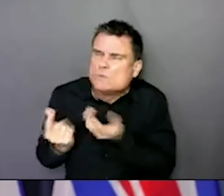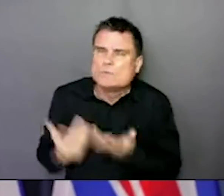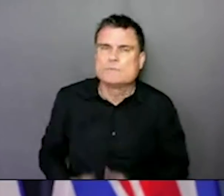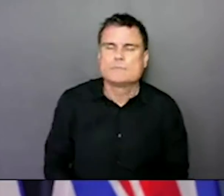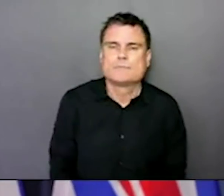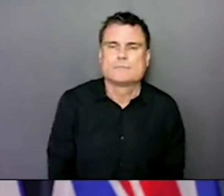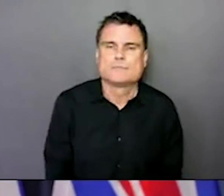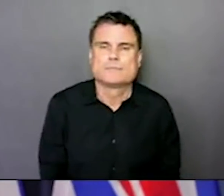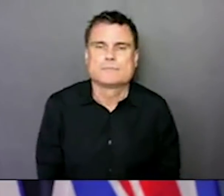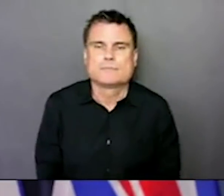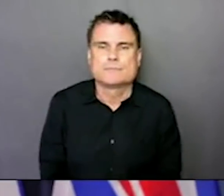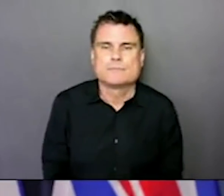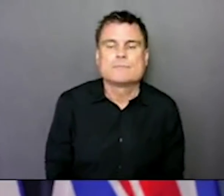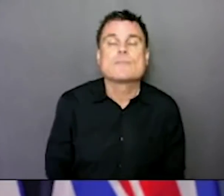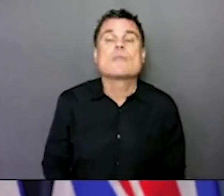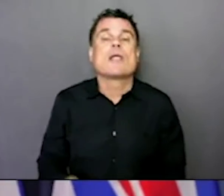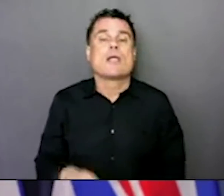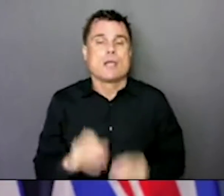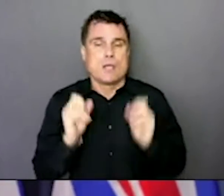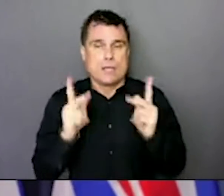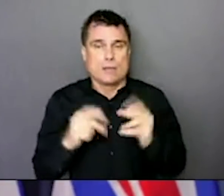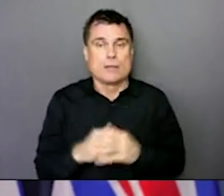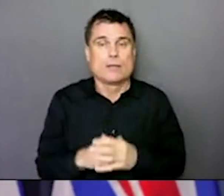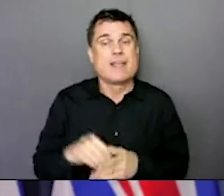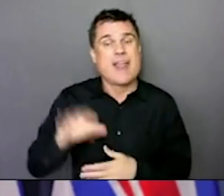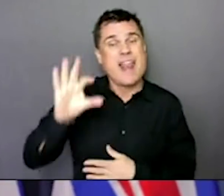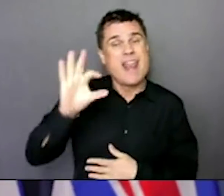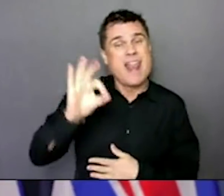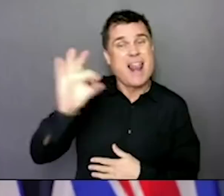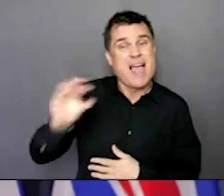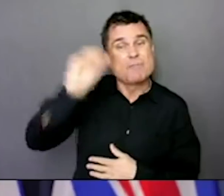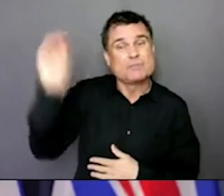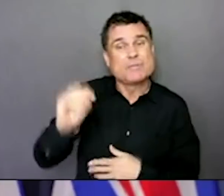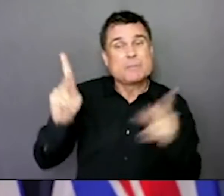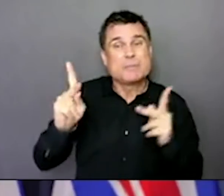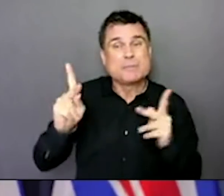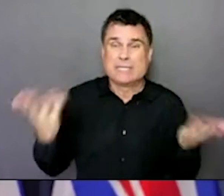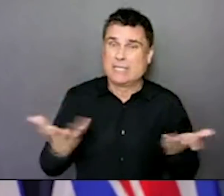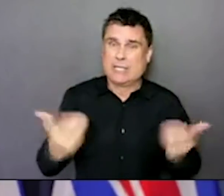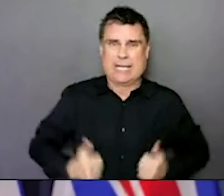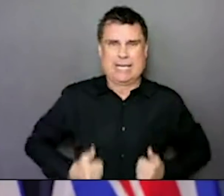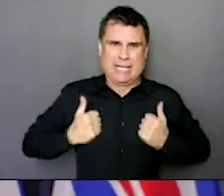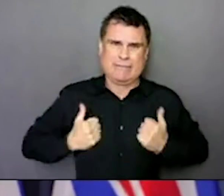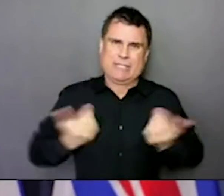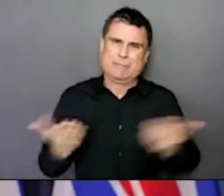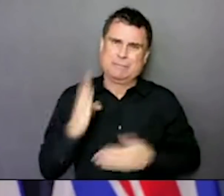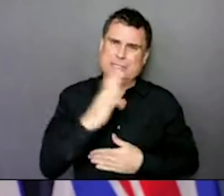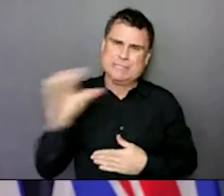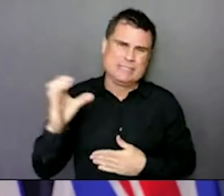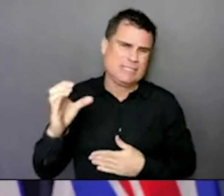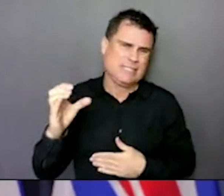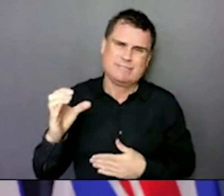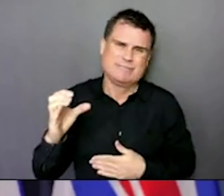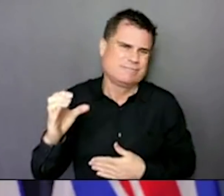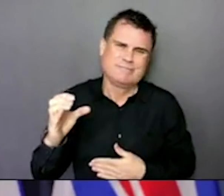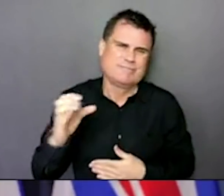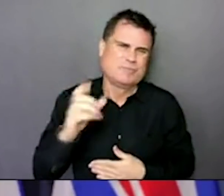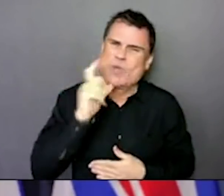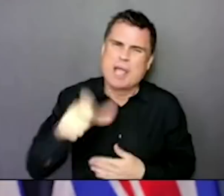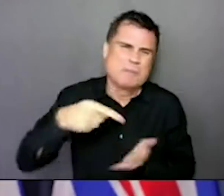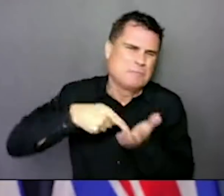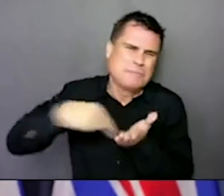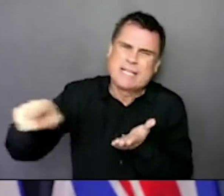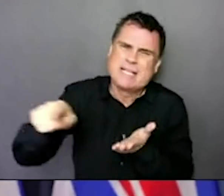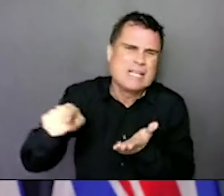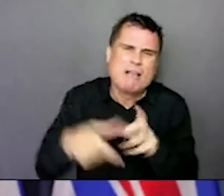percentage that do. And they can avoid that tax, as offshore buyers or owners have demonstrated, by